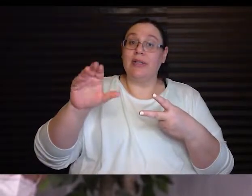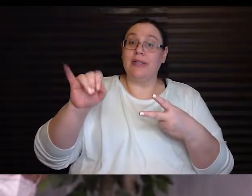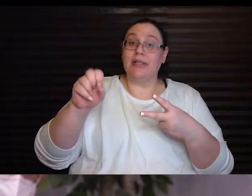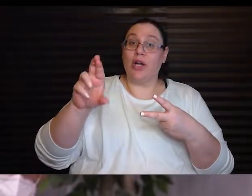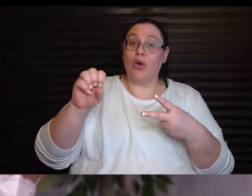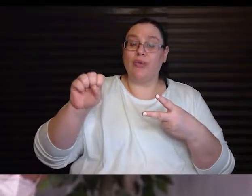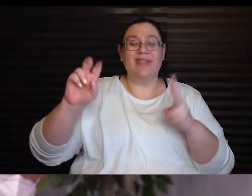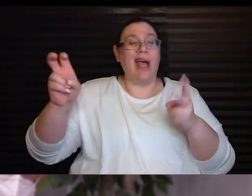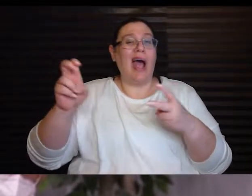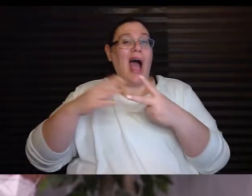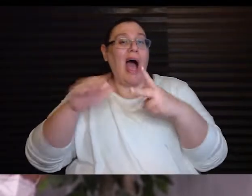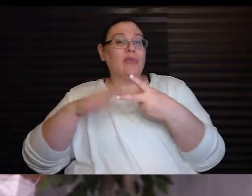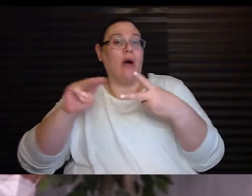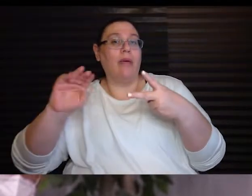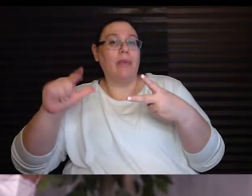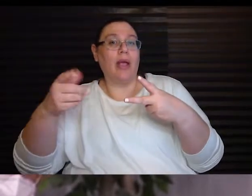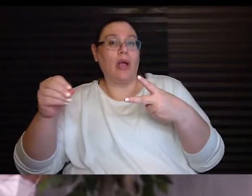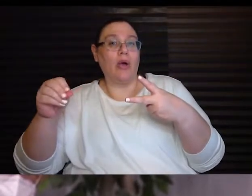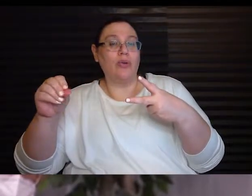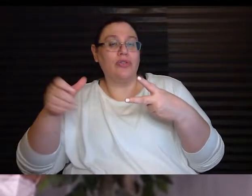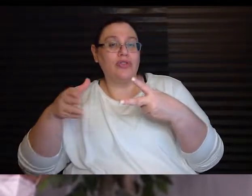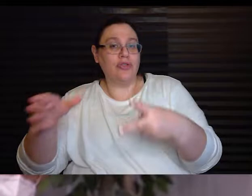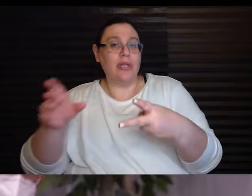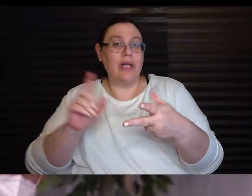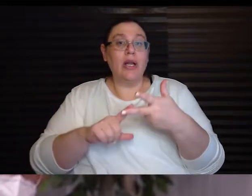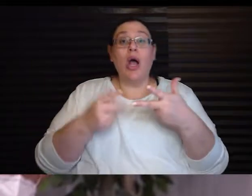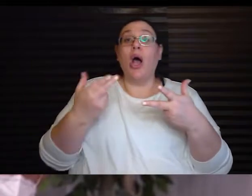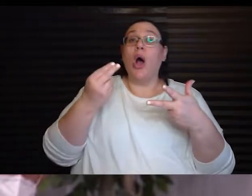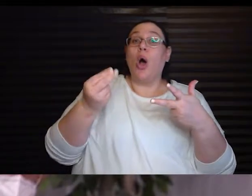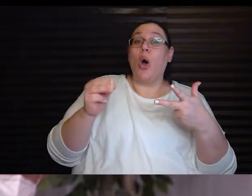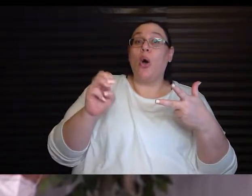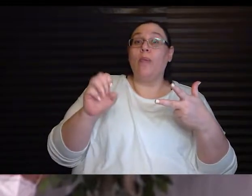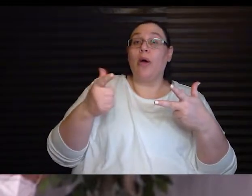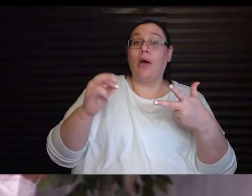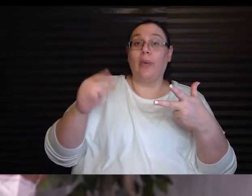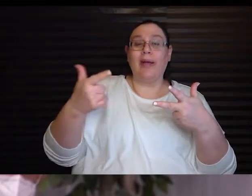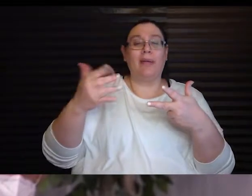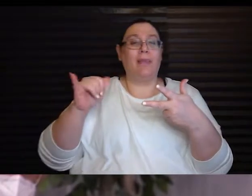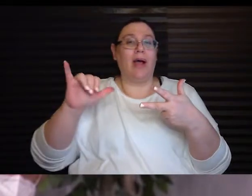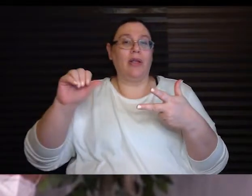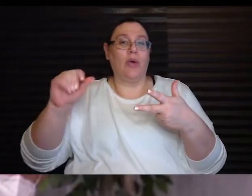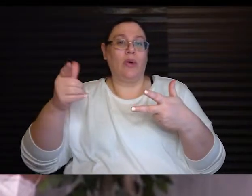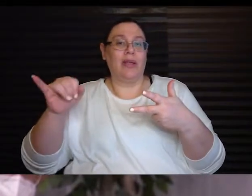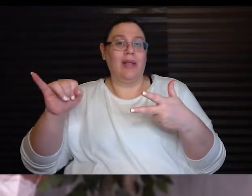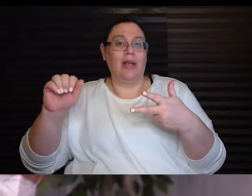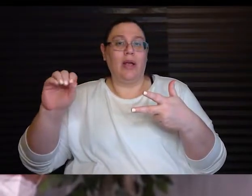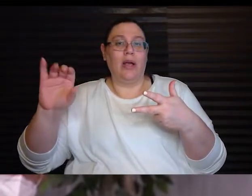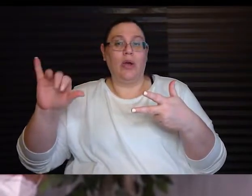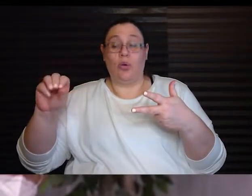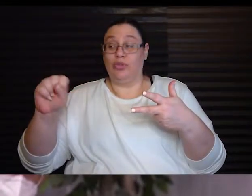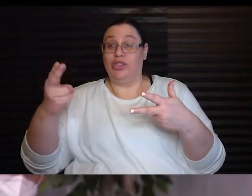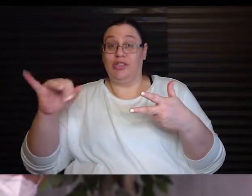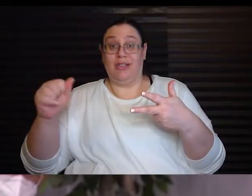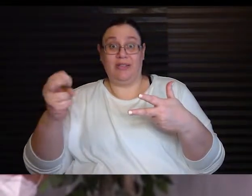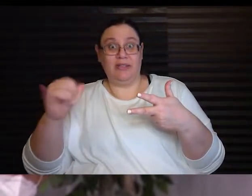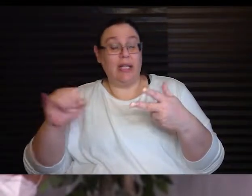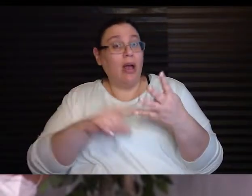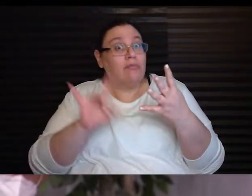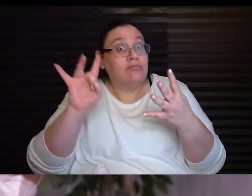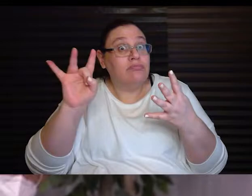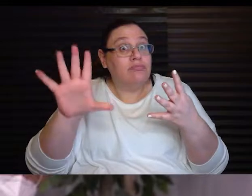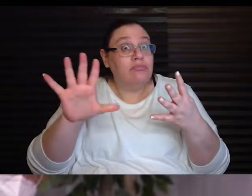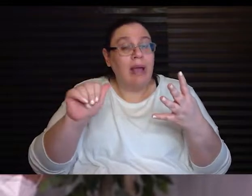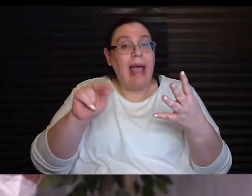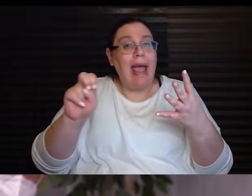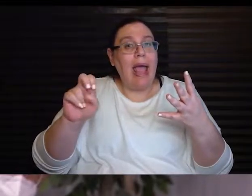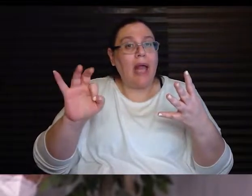Mango Street, the brilliant Homegoing by Yajiasi, along with, unbelievably, Anne Frank's Diary.